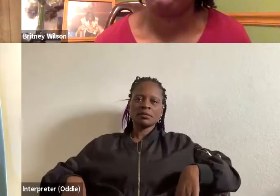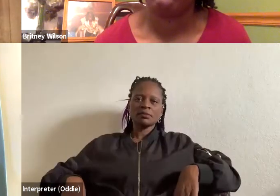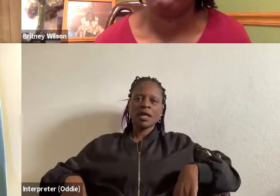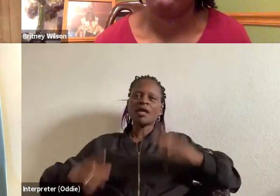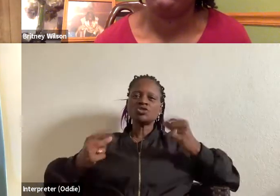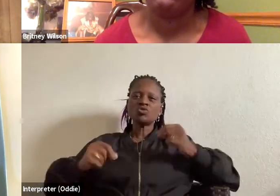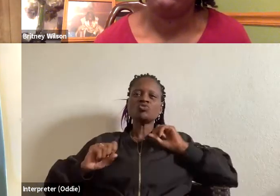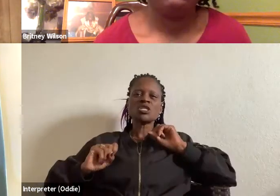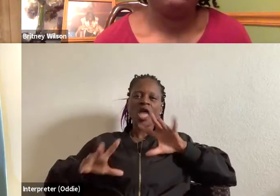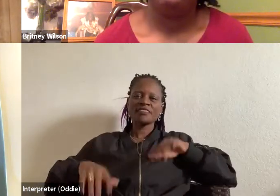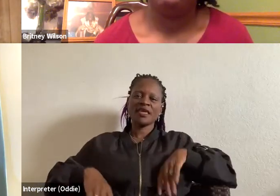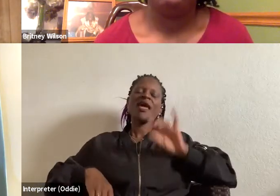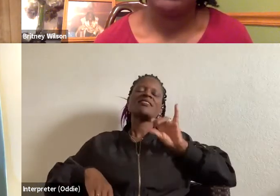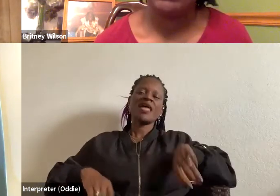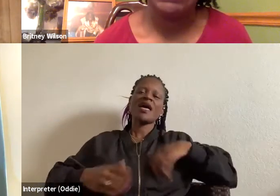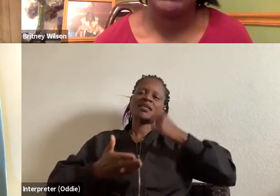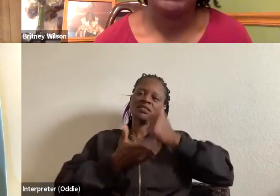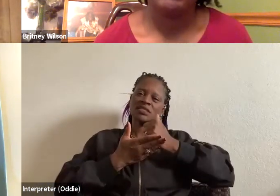joy.